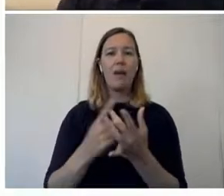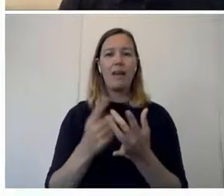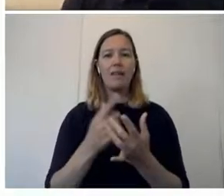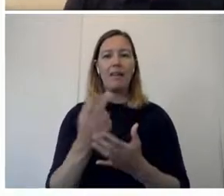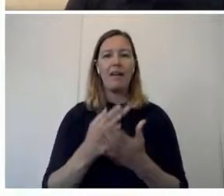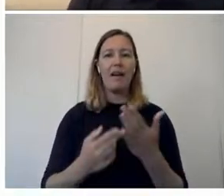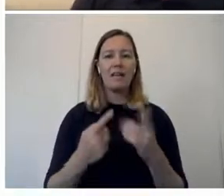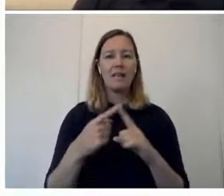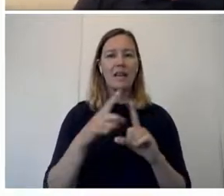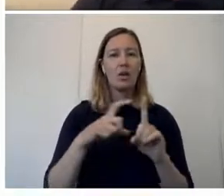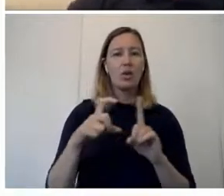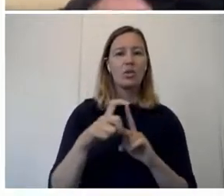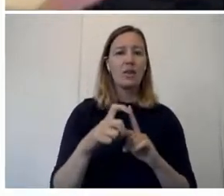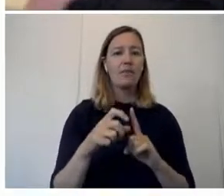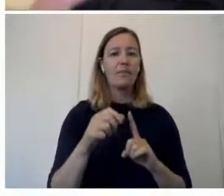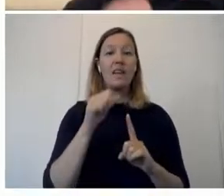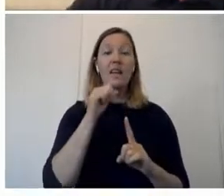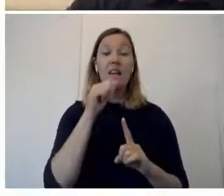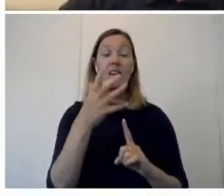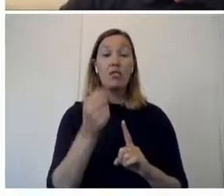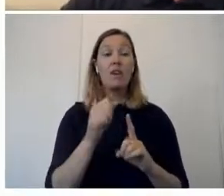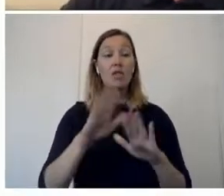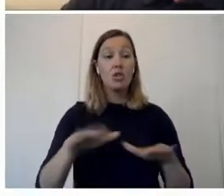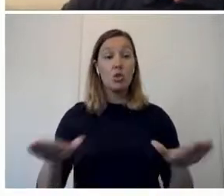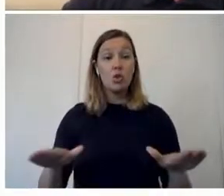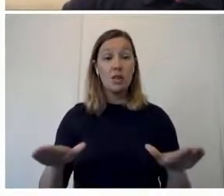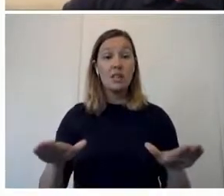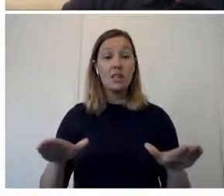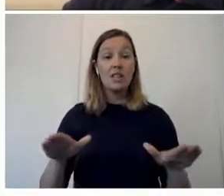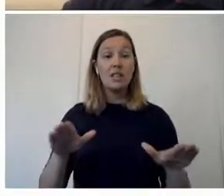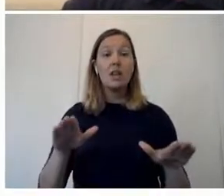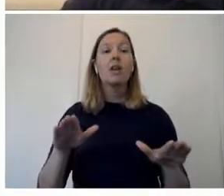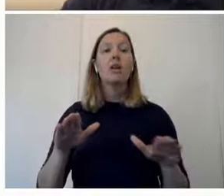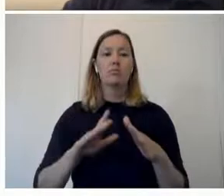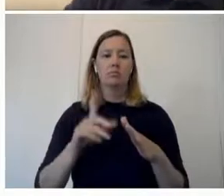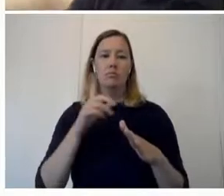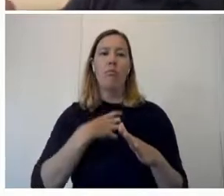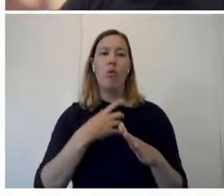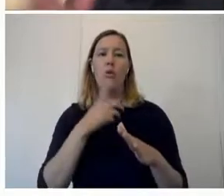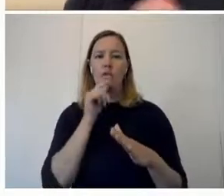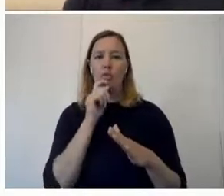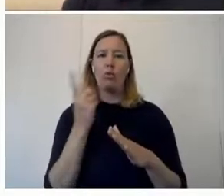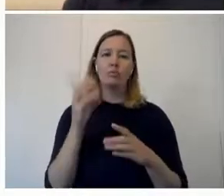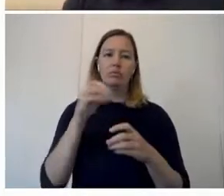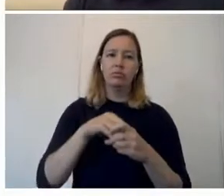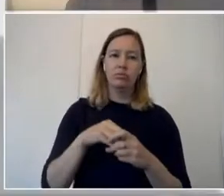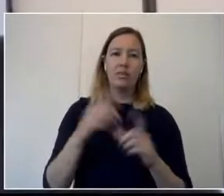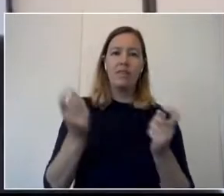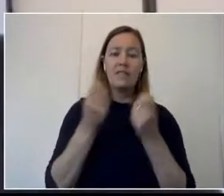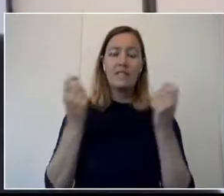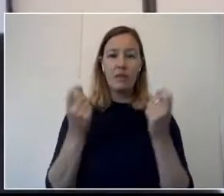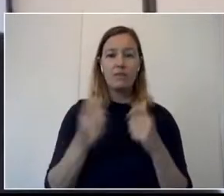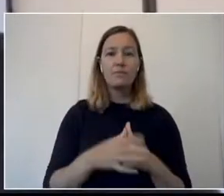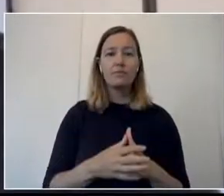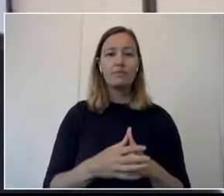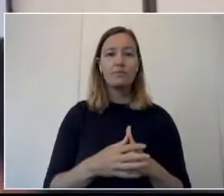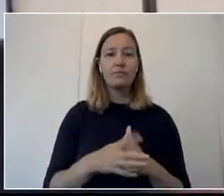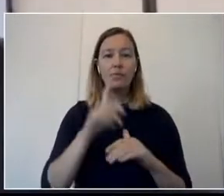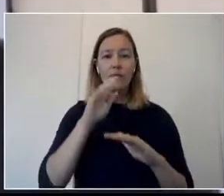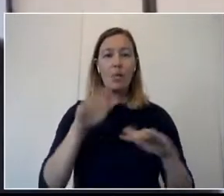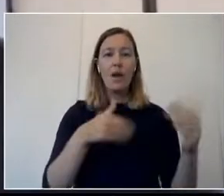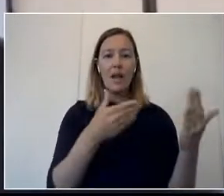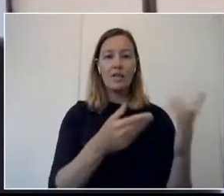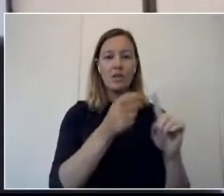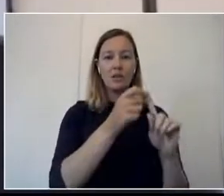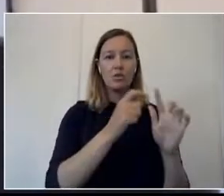If you have children in your household, you're slightly more likely to like festivals as well. So I'm going to park that there and hand you back to Paul again,